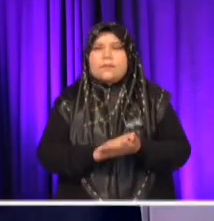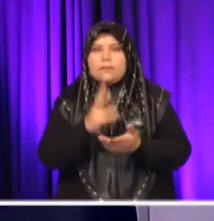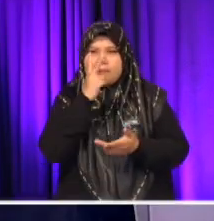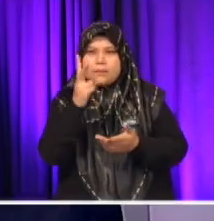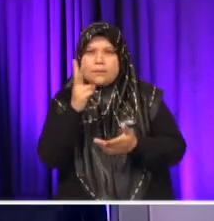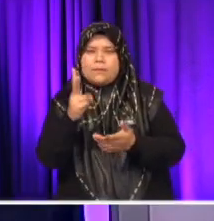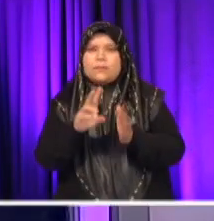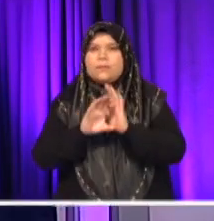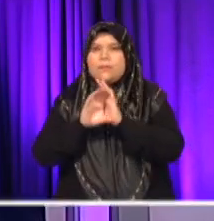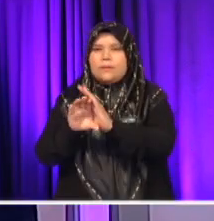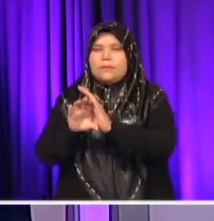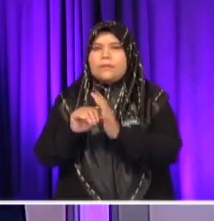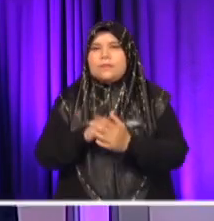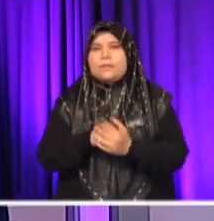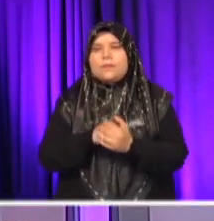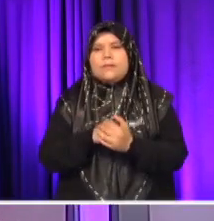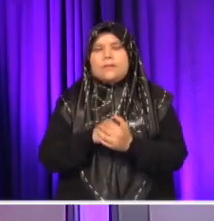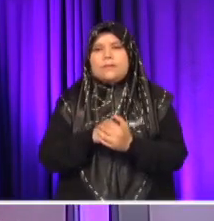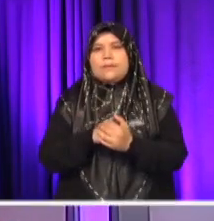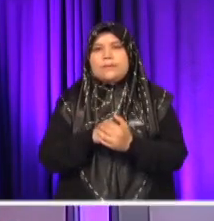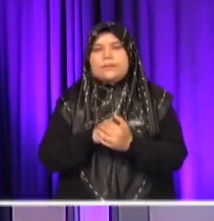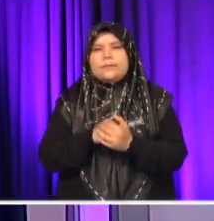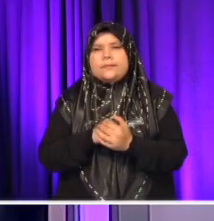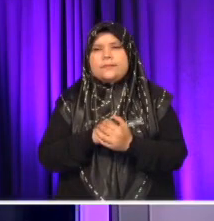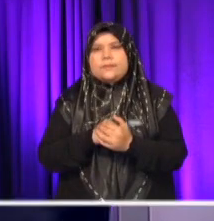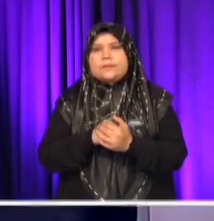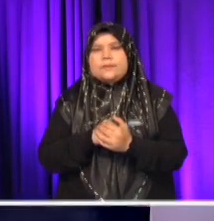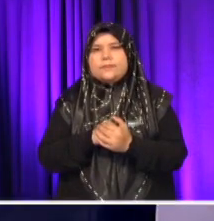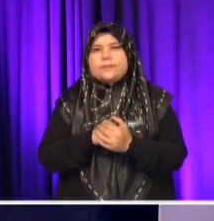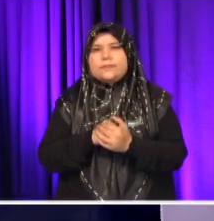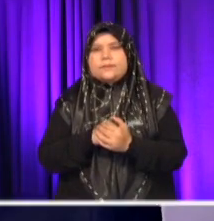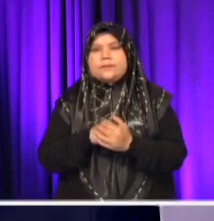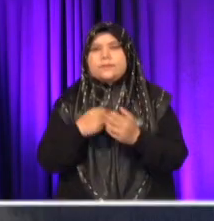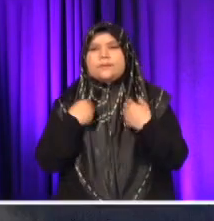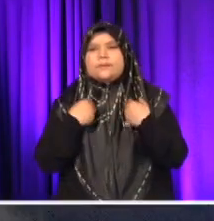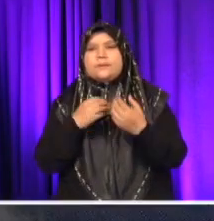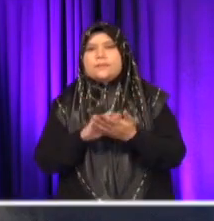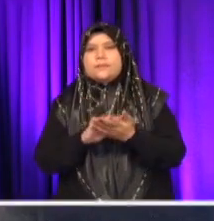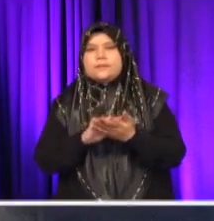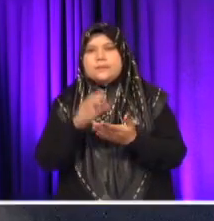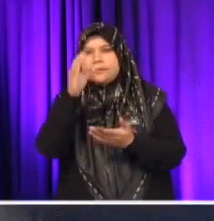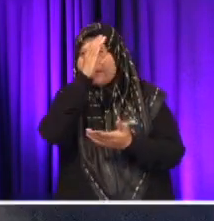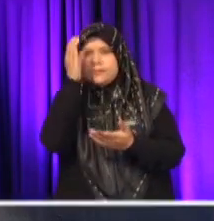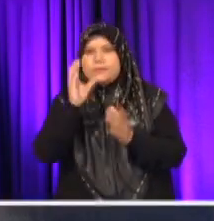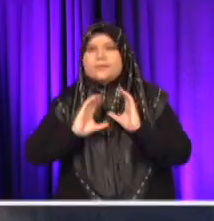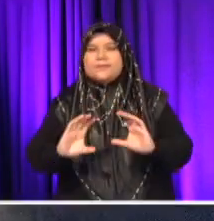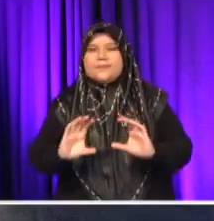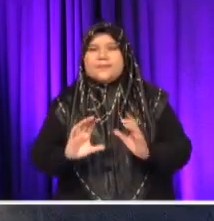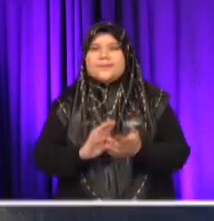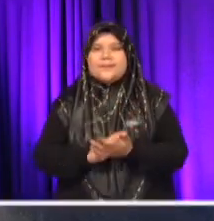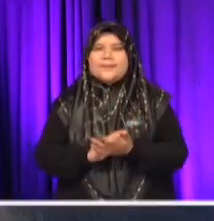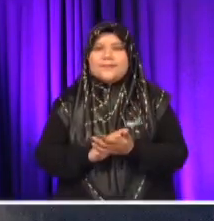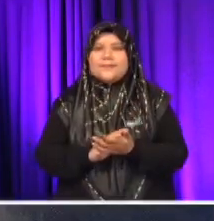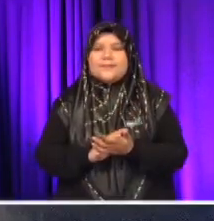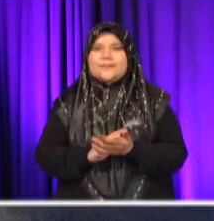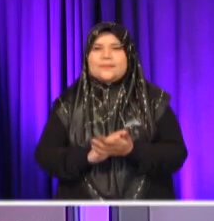sample. Okay. You know what I'm going to ask you to do, right? Oh, I'm supposed to do this. Okay, let's try this question. Okay,